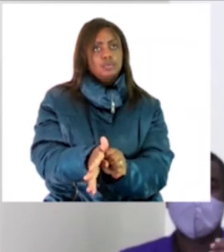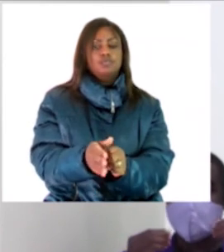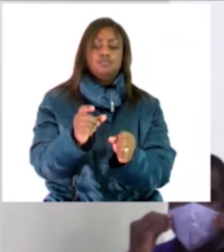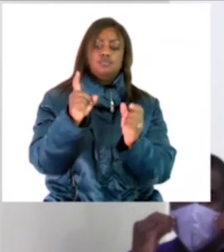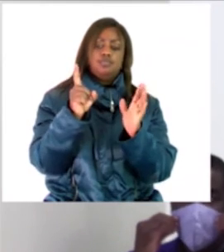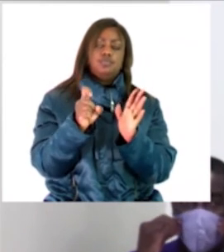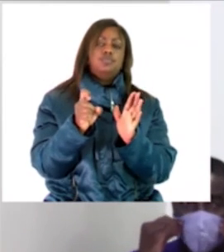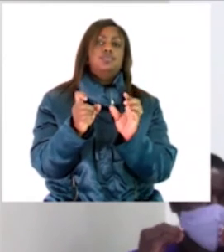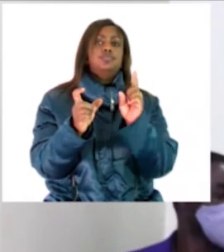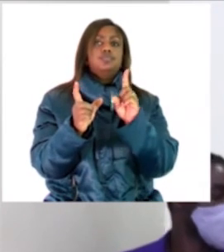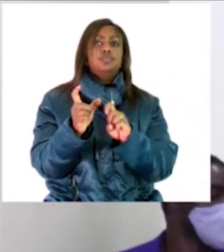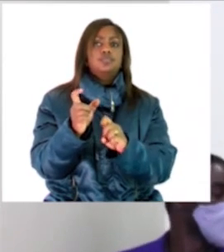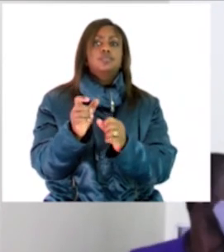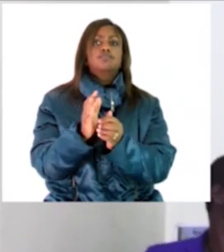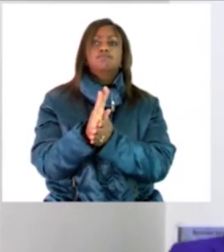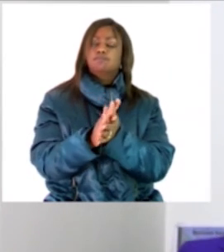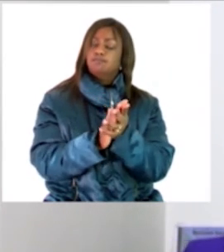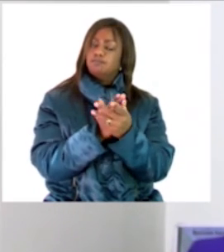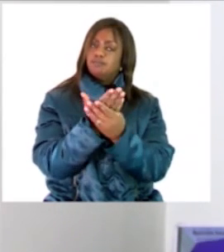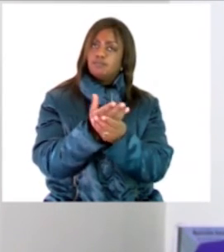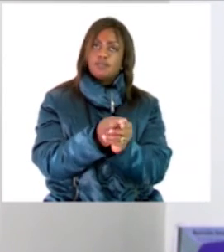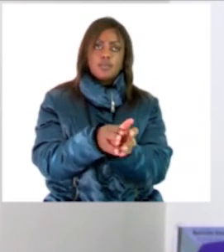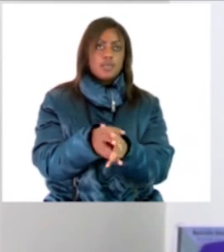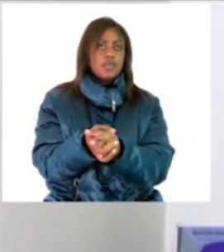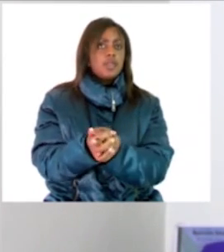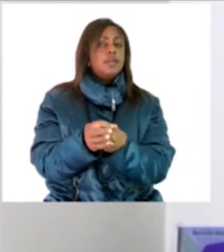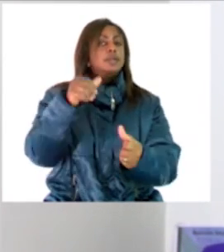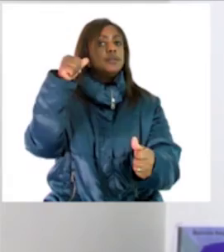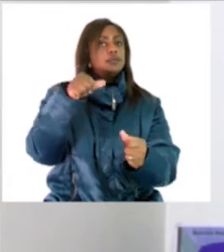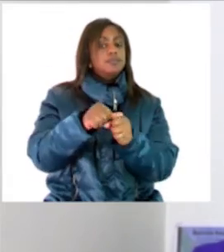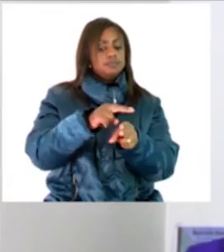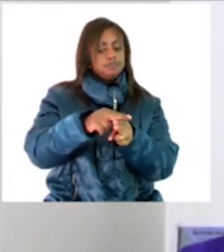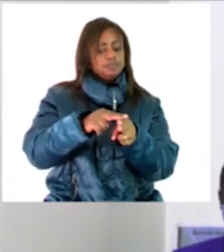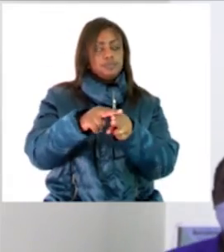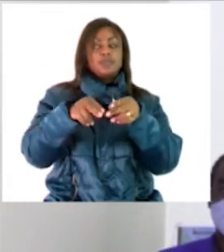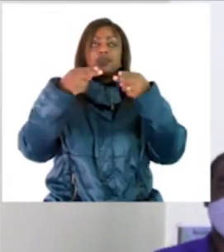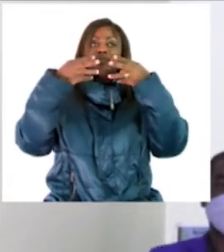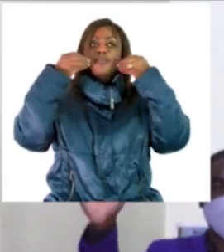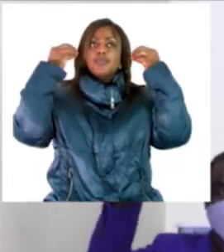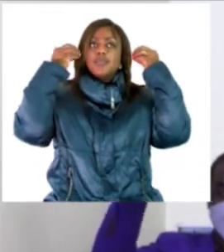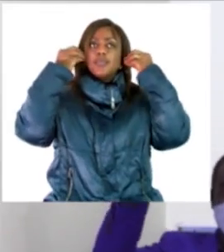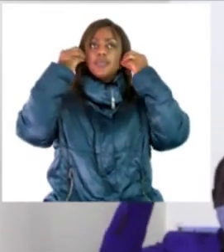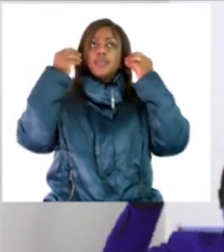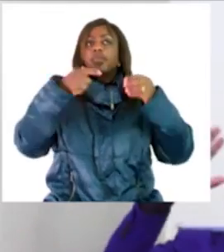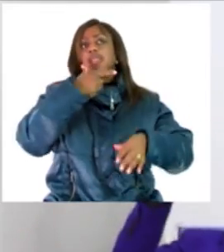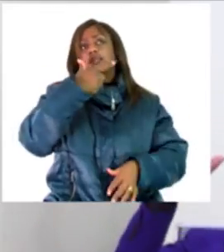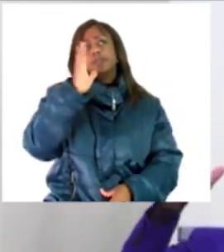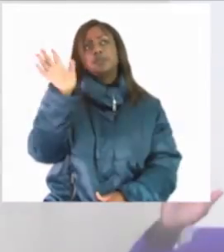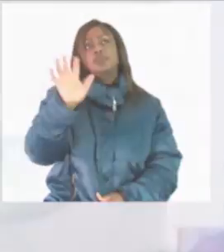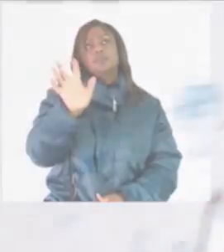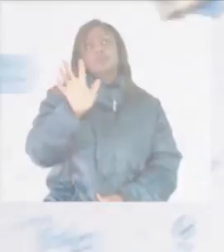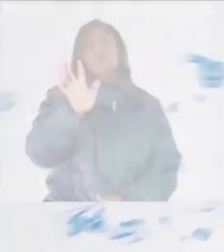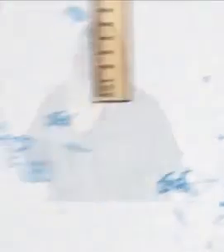We keep our mask on and our distance as well. Thank you very much.